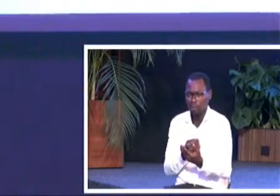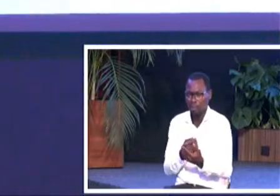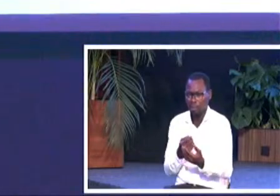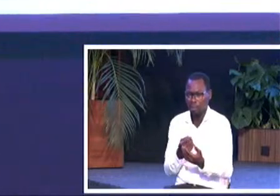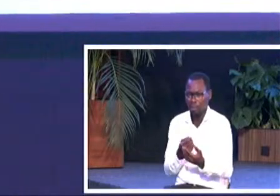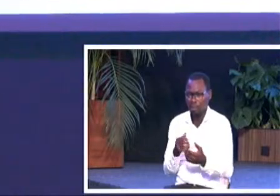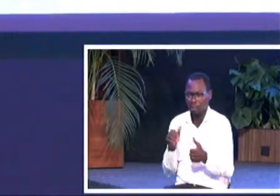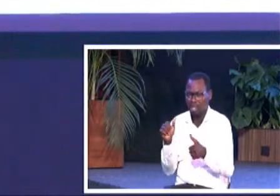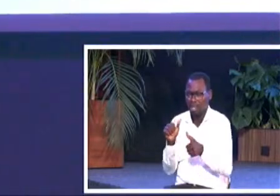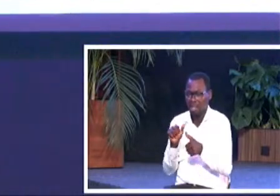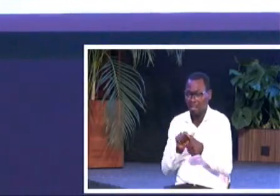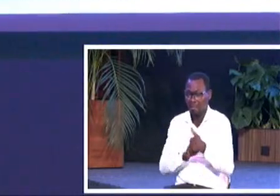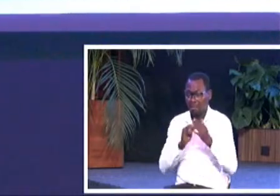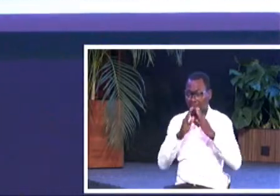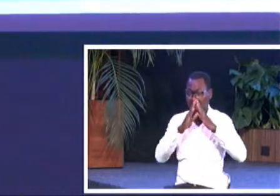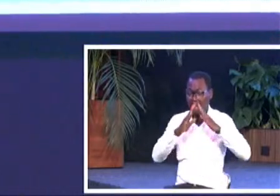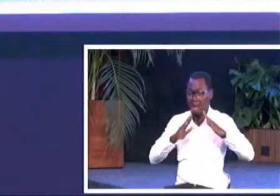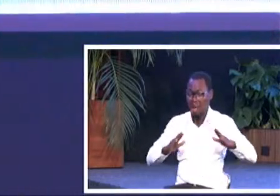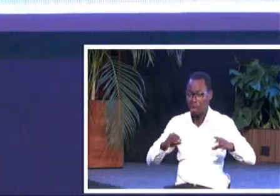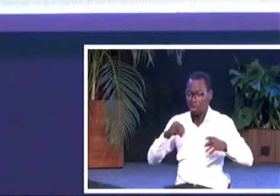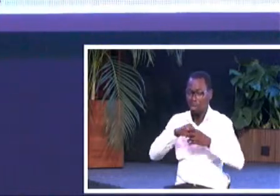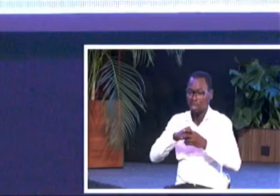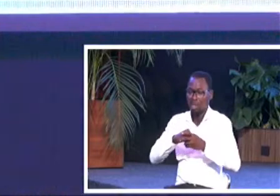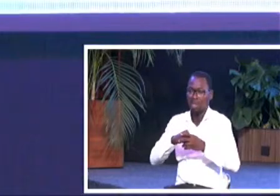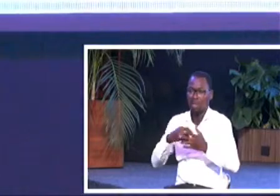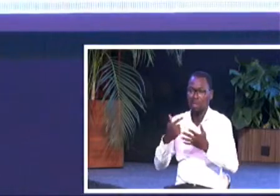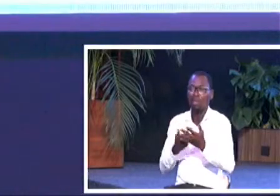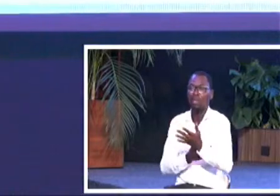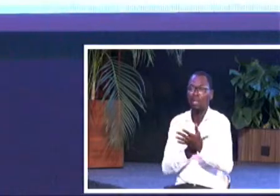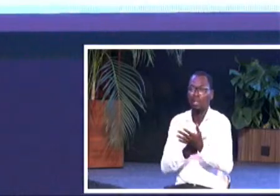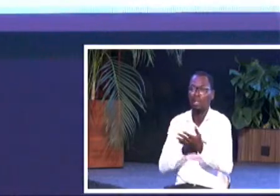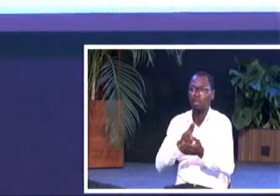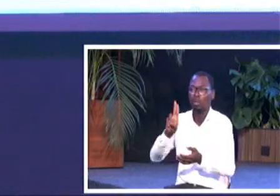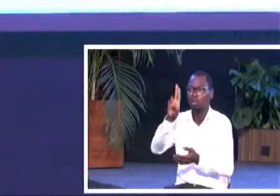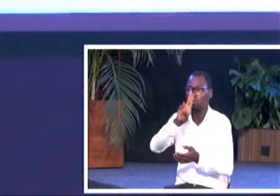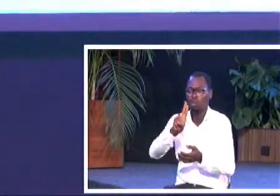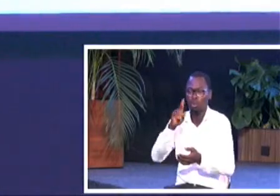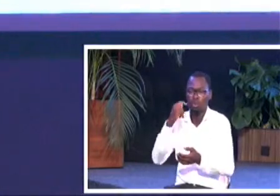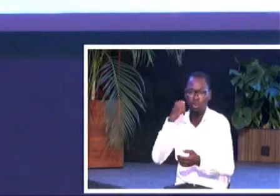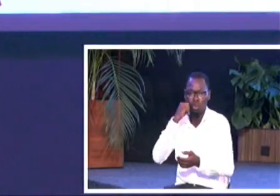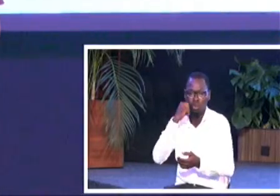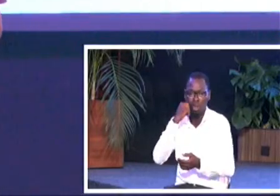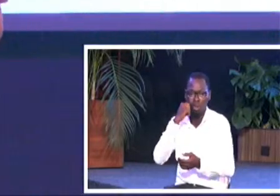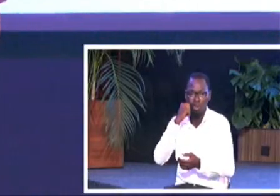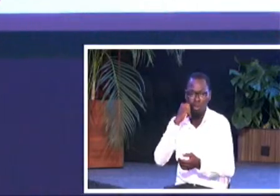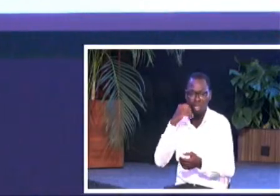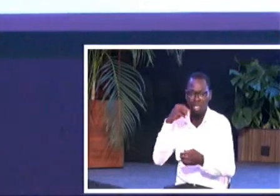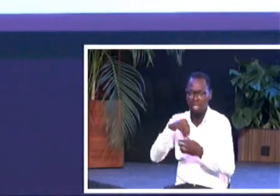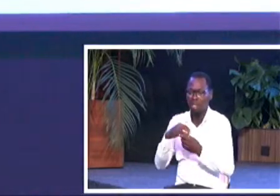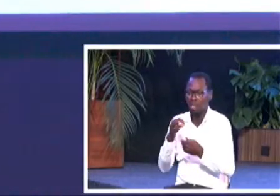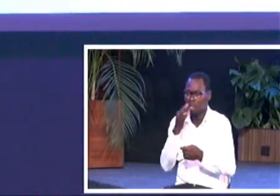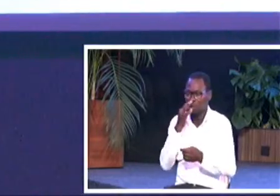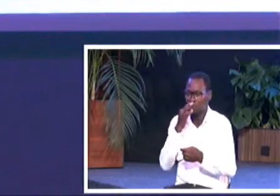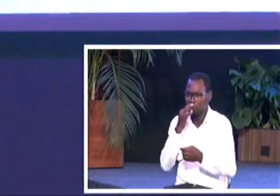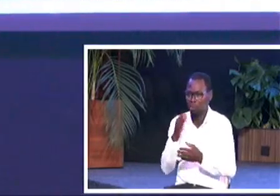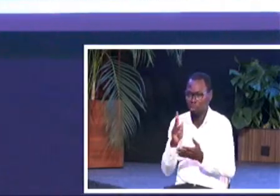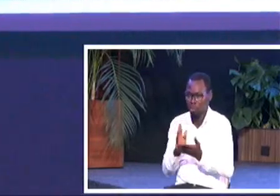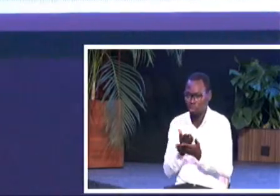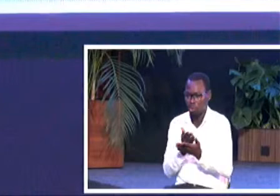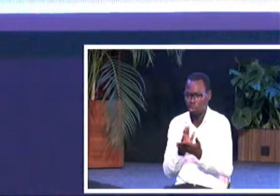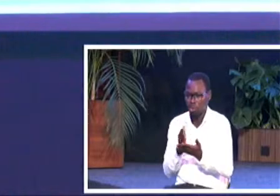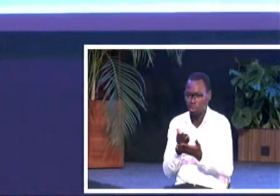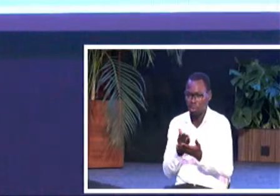Every household in Ghana uses tomatoes in their food processing. What